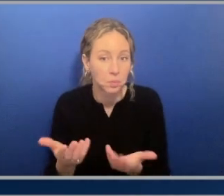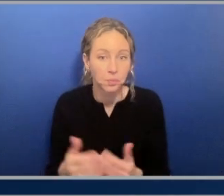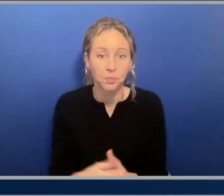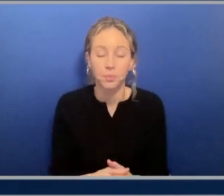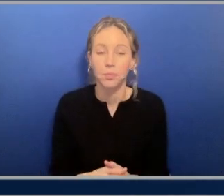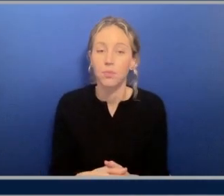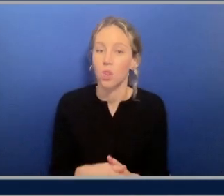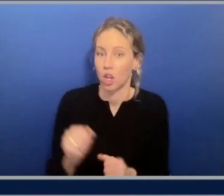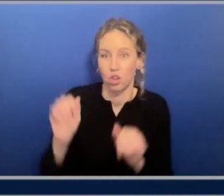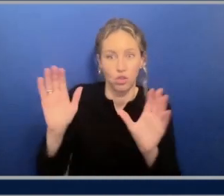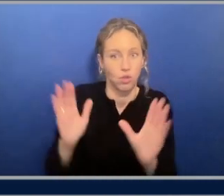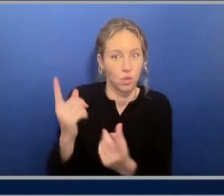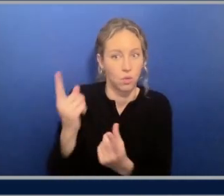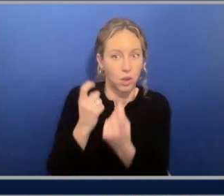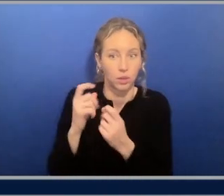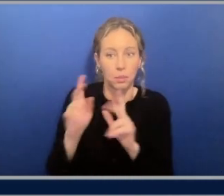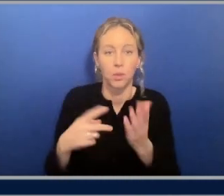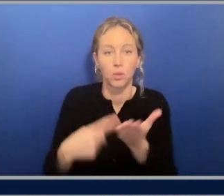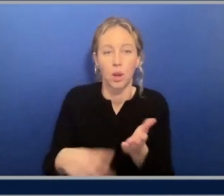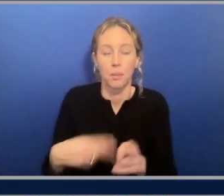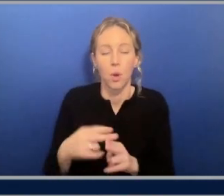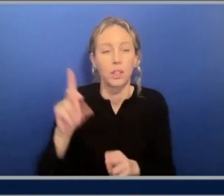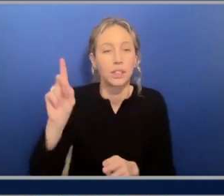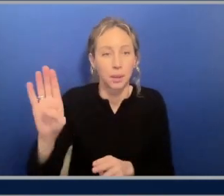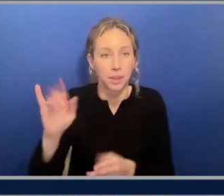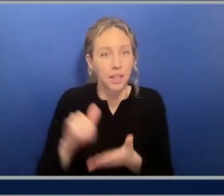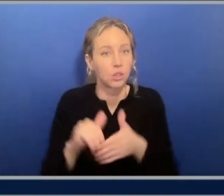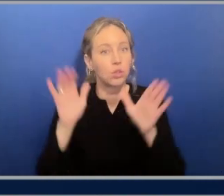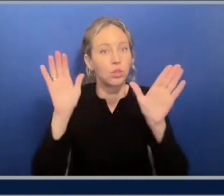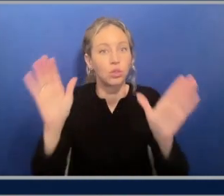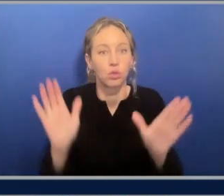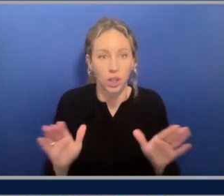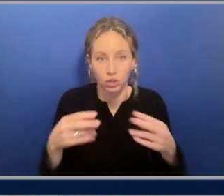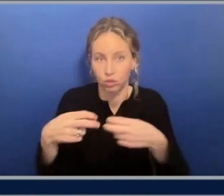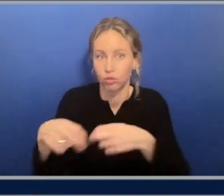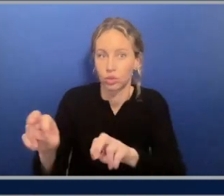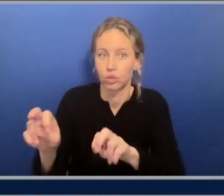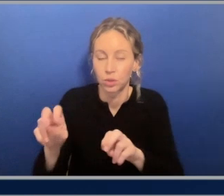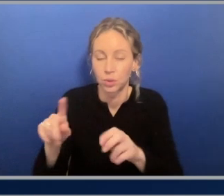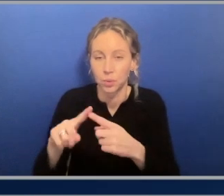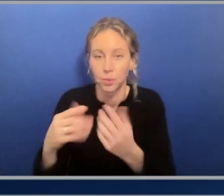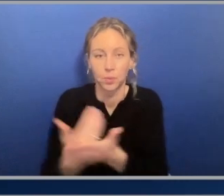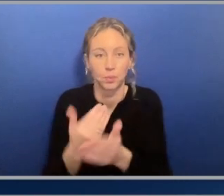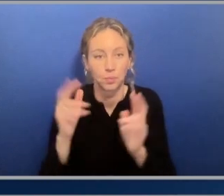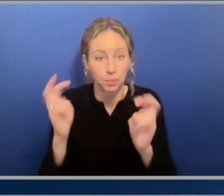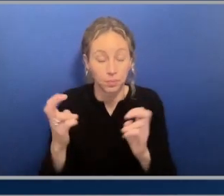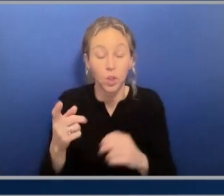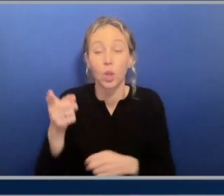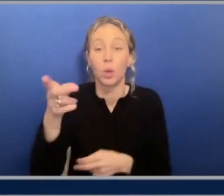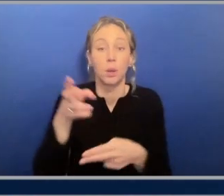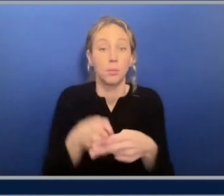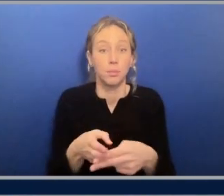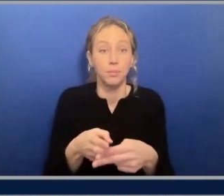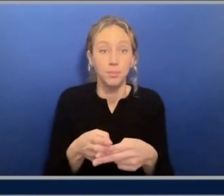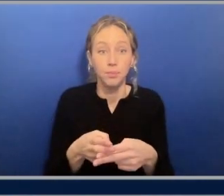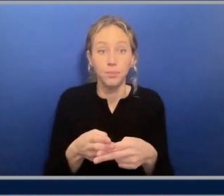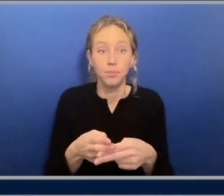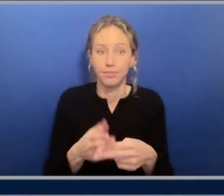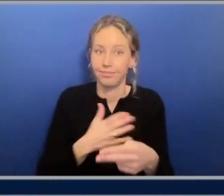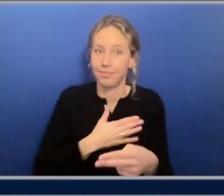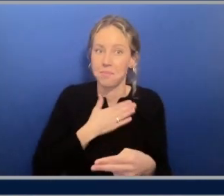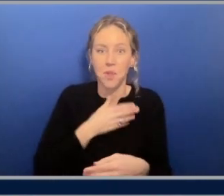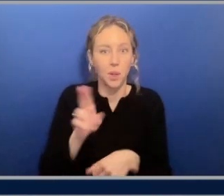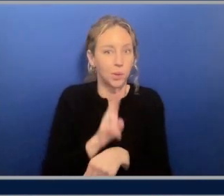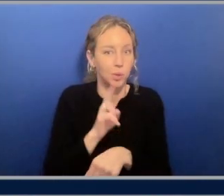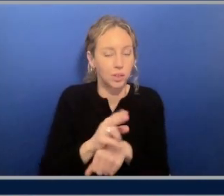about, databases, and that's a great transition, right? So, as you mentioned, glad that you're using